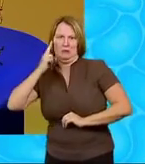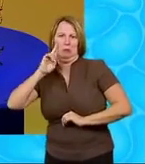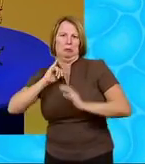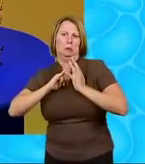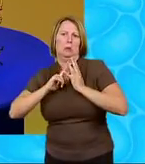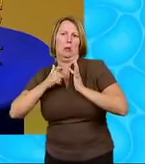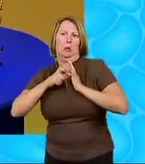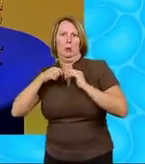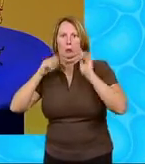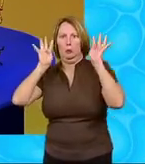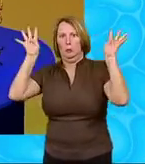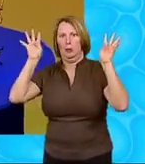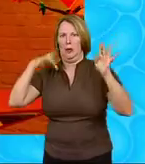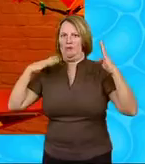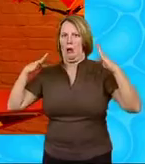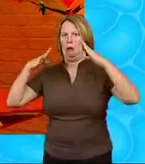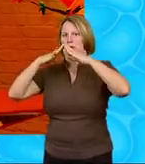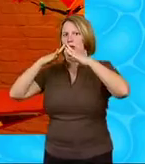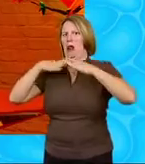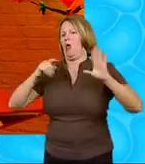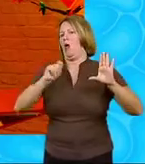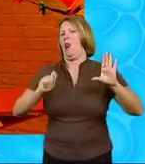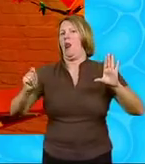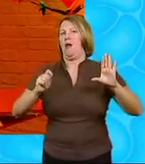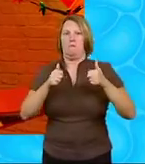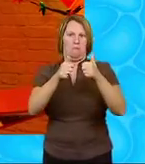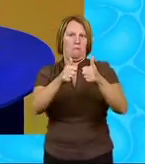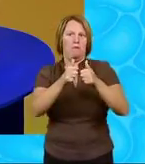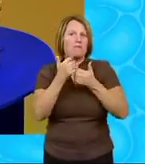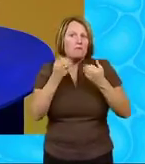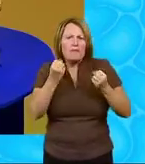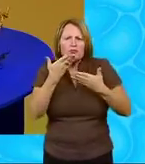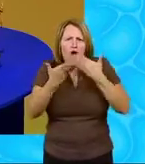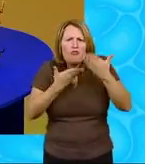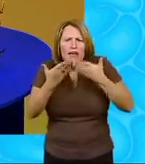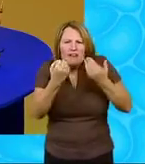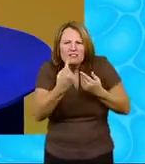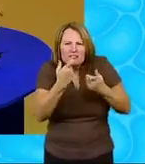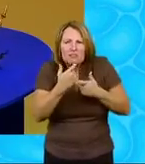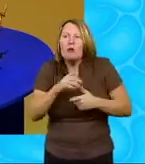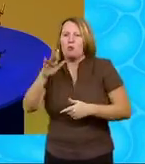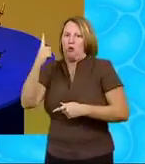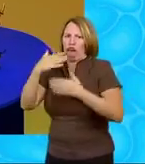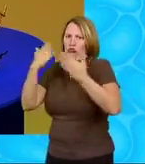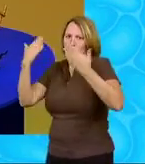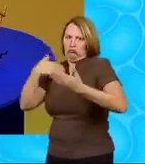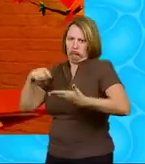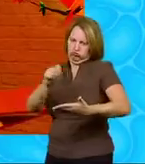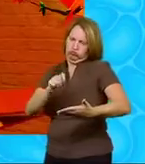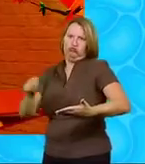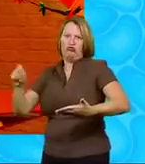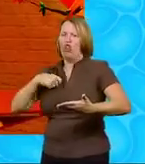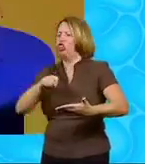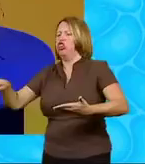and I like colouring in. Oh, and have you got a funny story about yourself? Oh, one day I was colouring in and yeah. I went over the